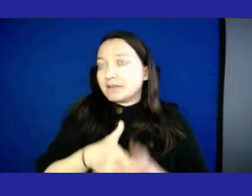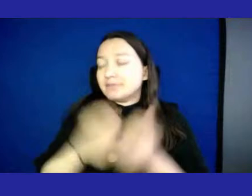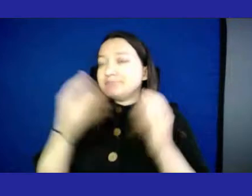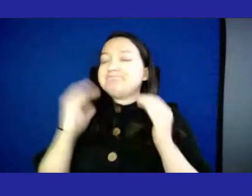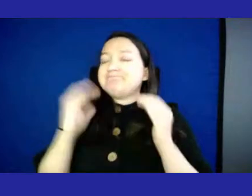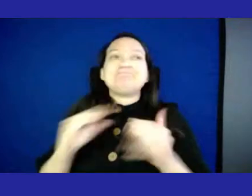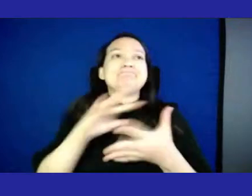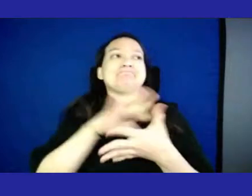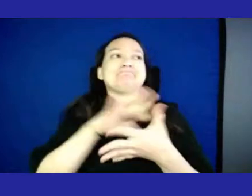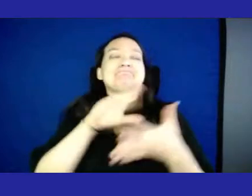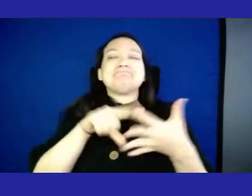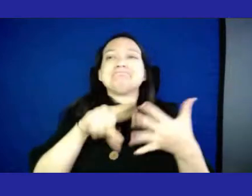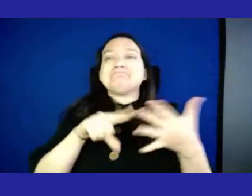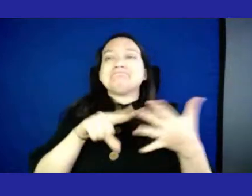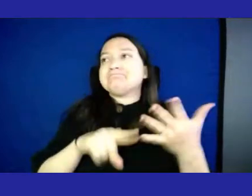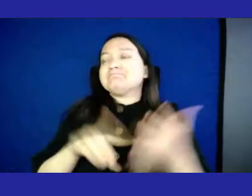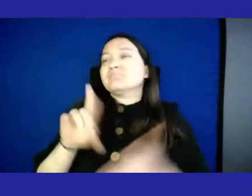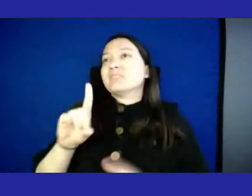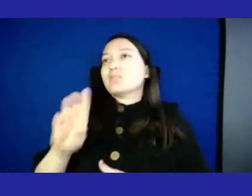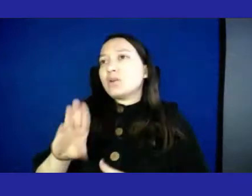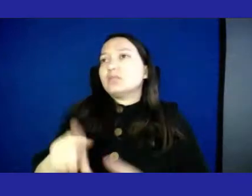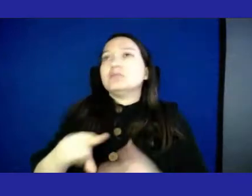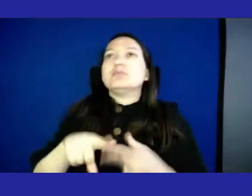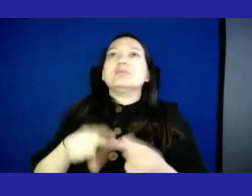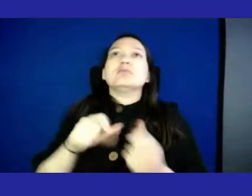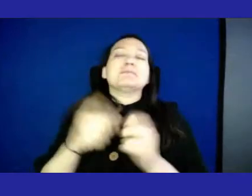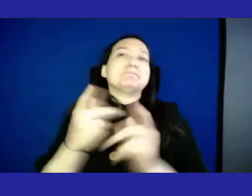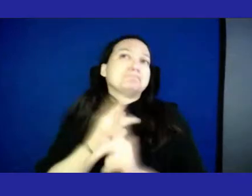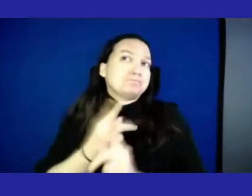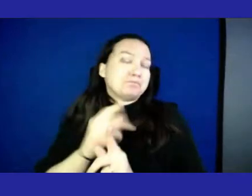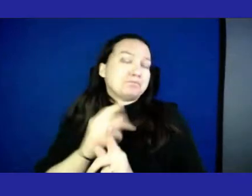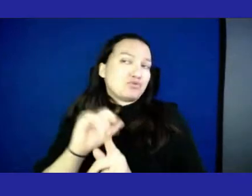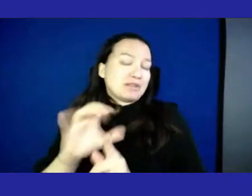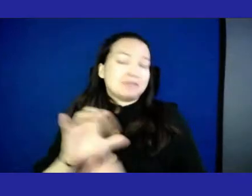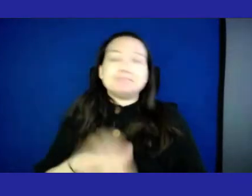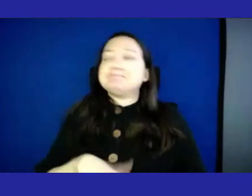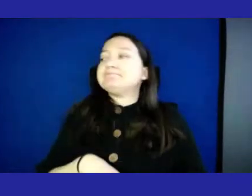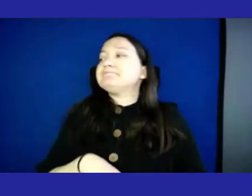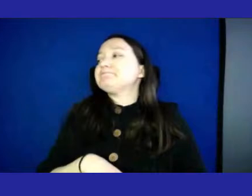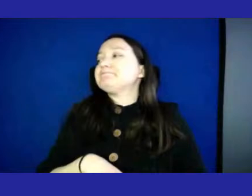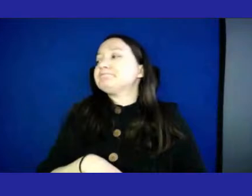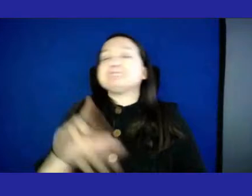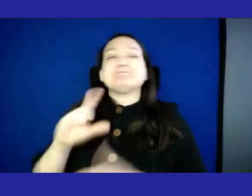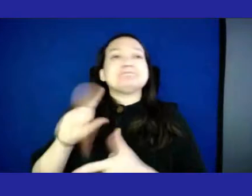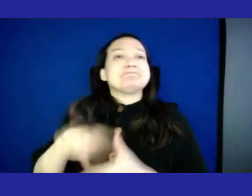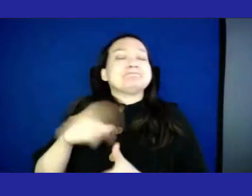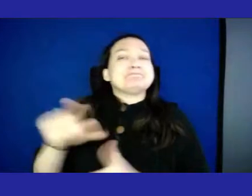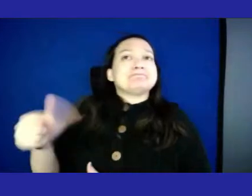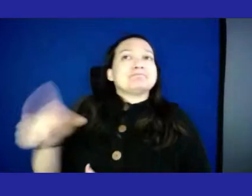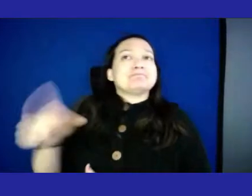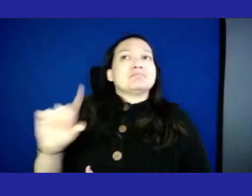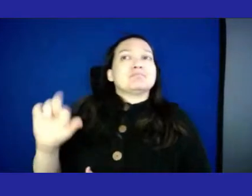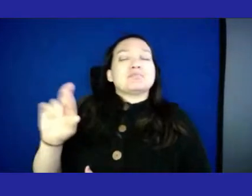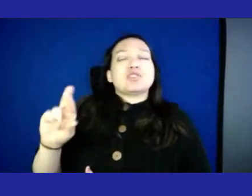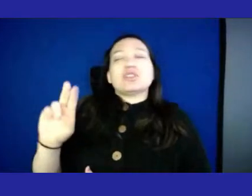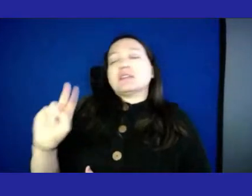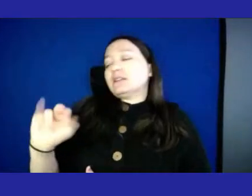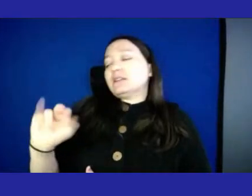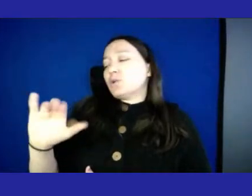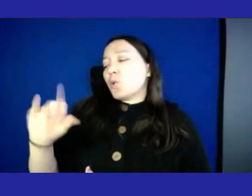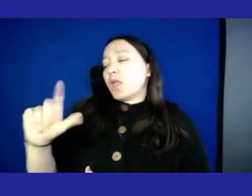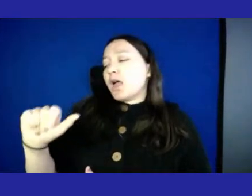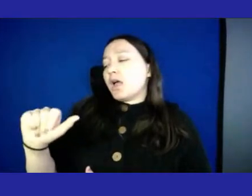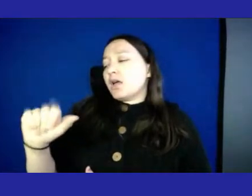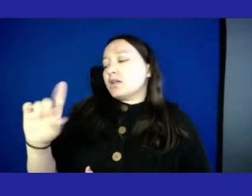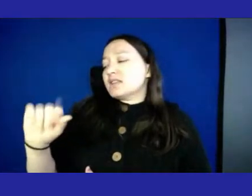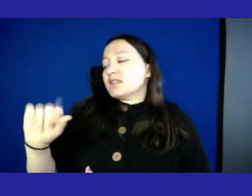our dashboard and the trends on the metrics. And then I'm going to turn it over to Dr. Nicola Davis to provide a